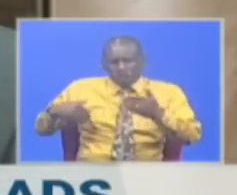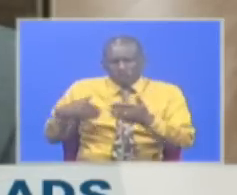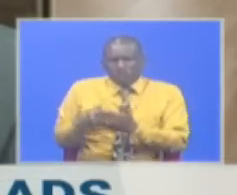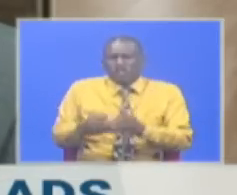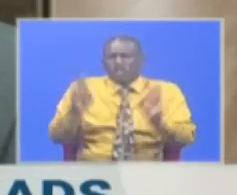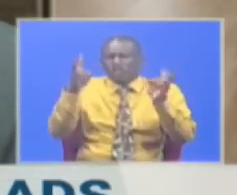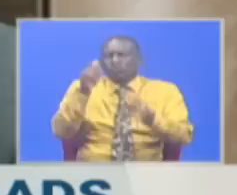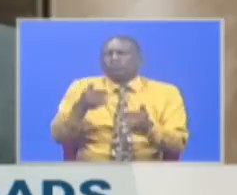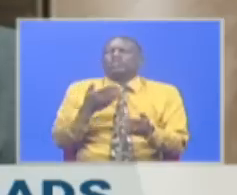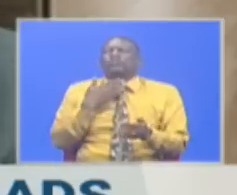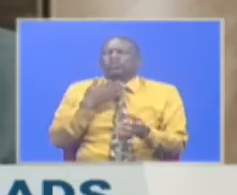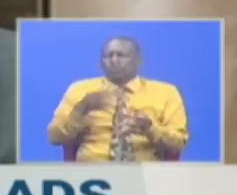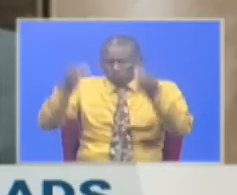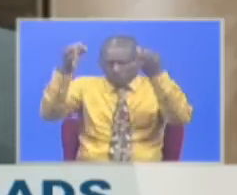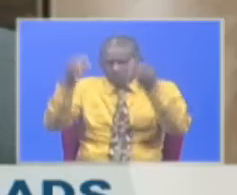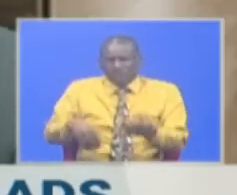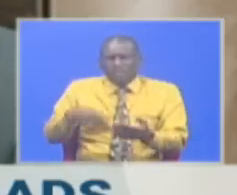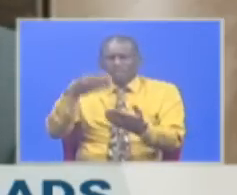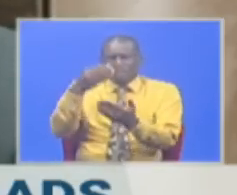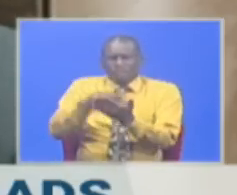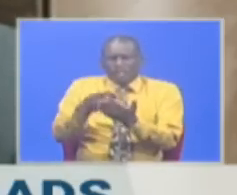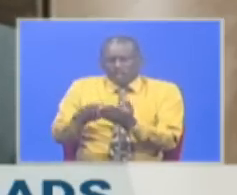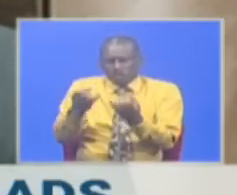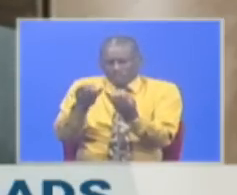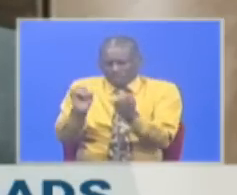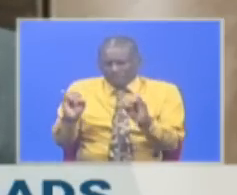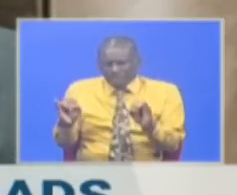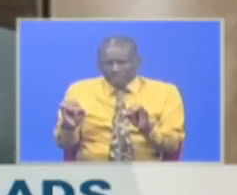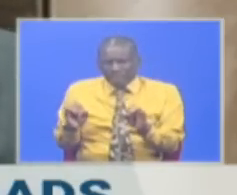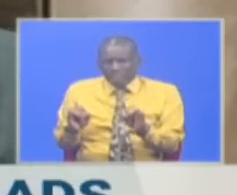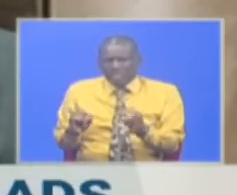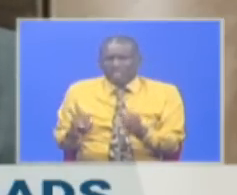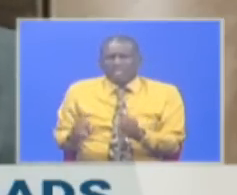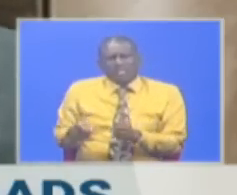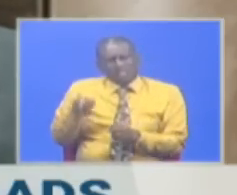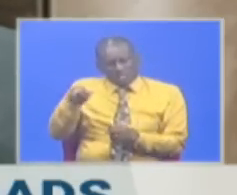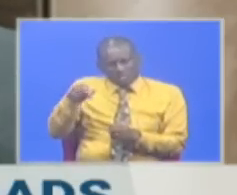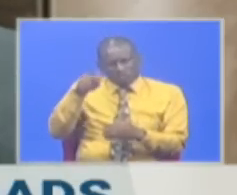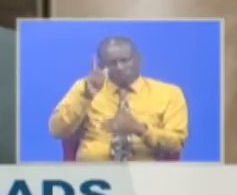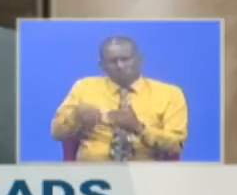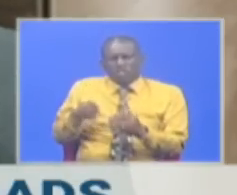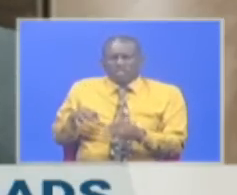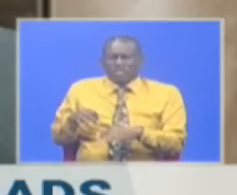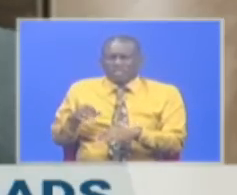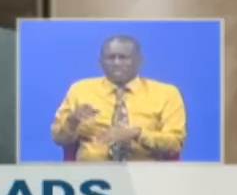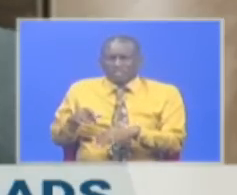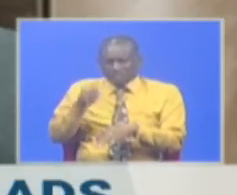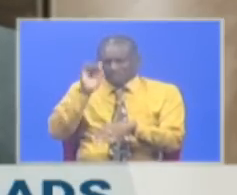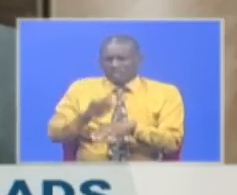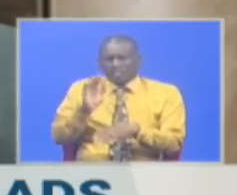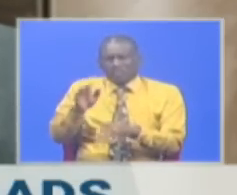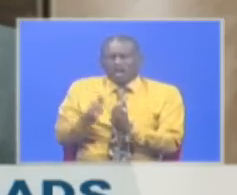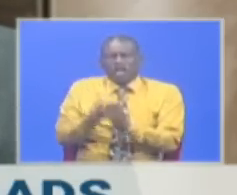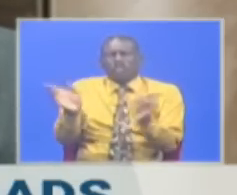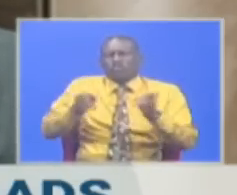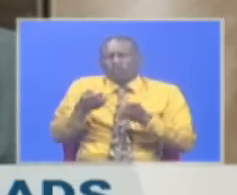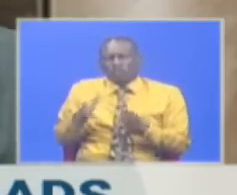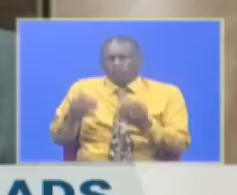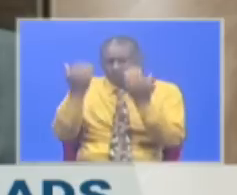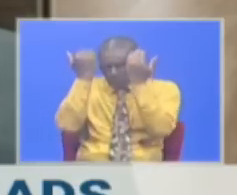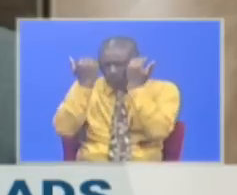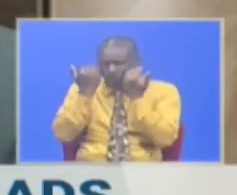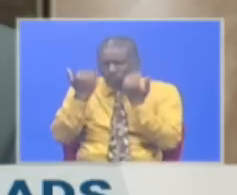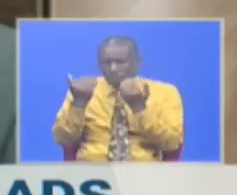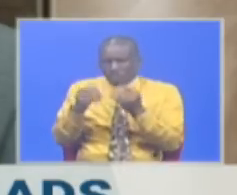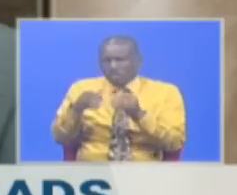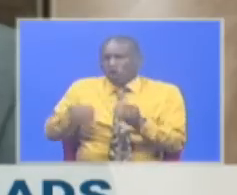determine. Financial independence is the one that has been a bit dicey for us in the judiciary because we always